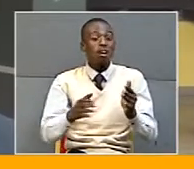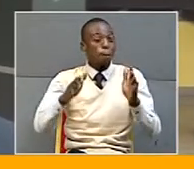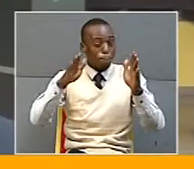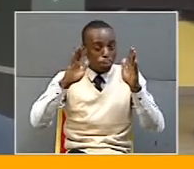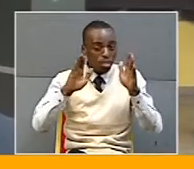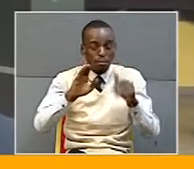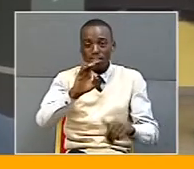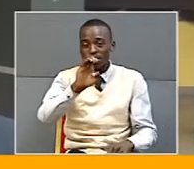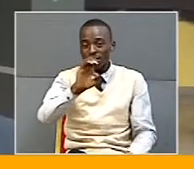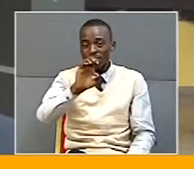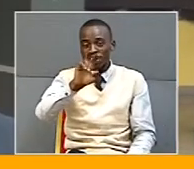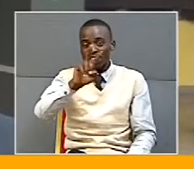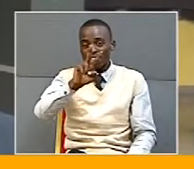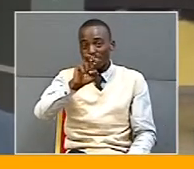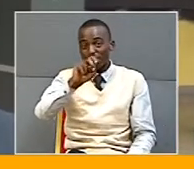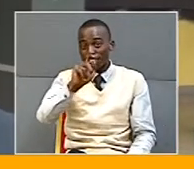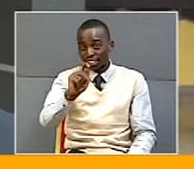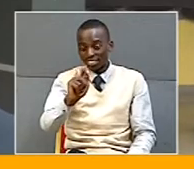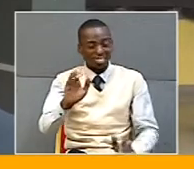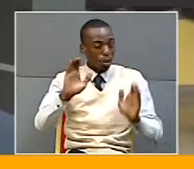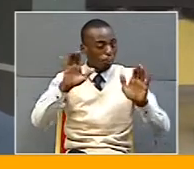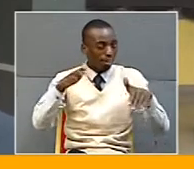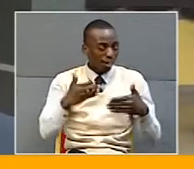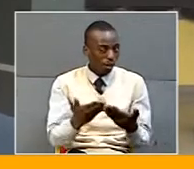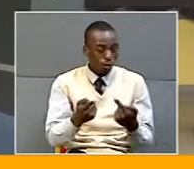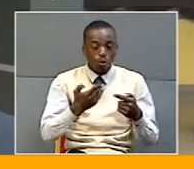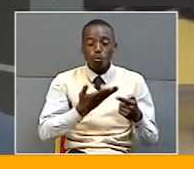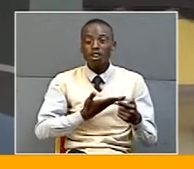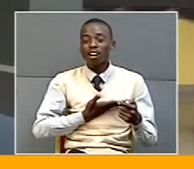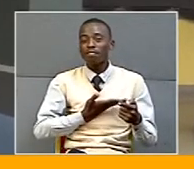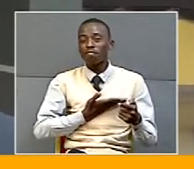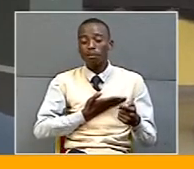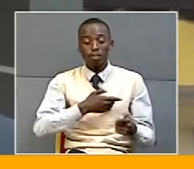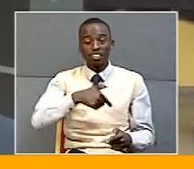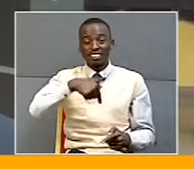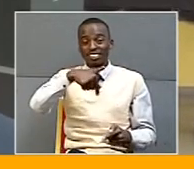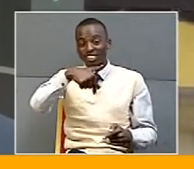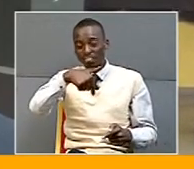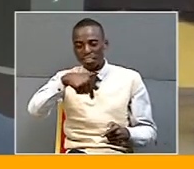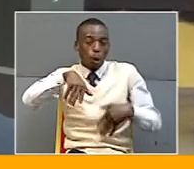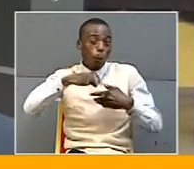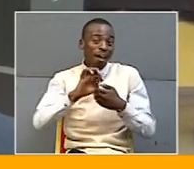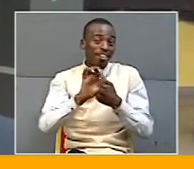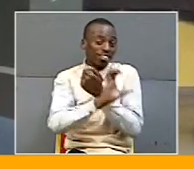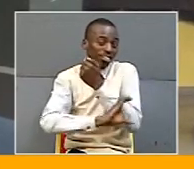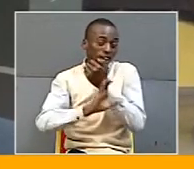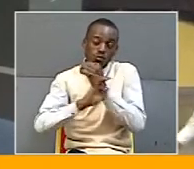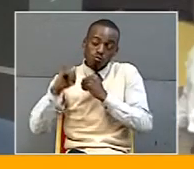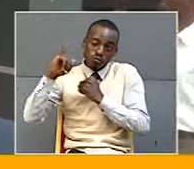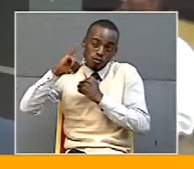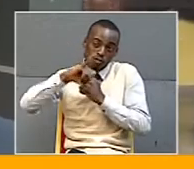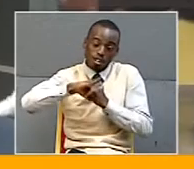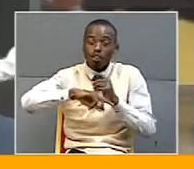event. Big in the sense that we have had over 7-8 countries coming to